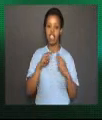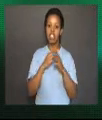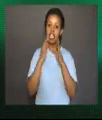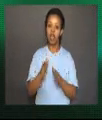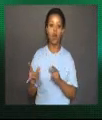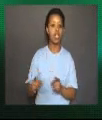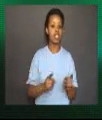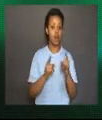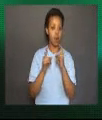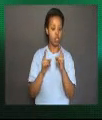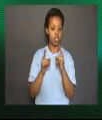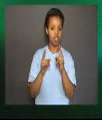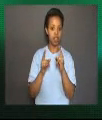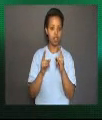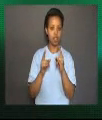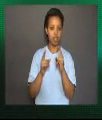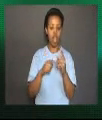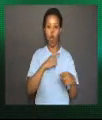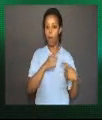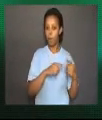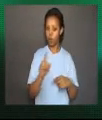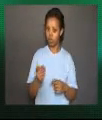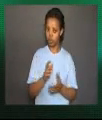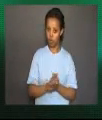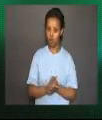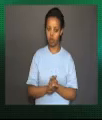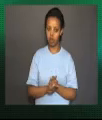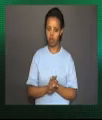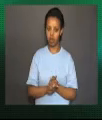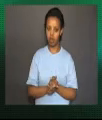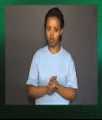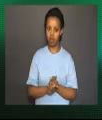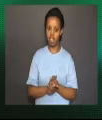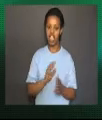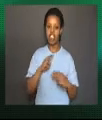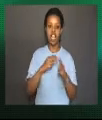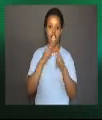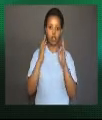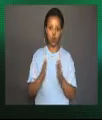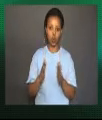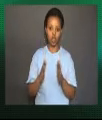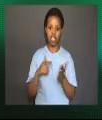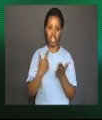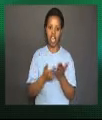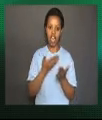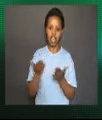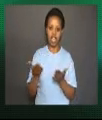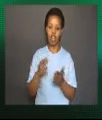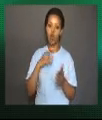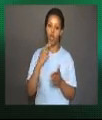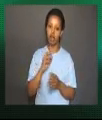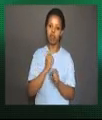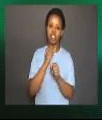Scientific method is the process by which scientists approach their